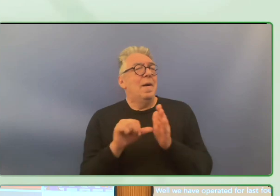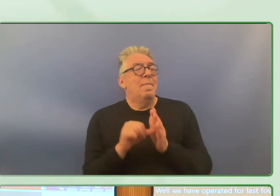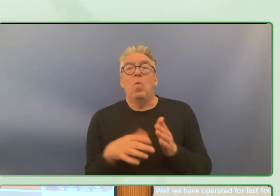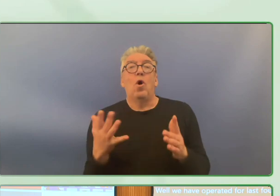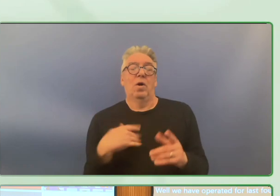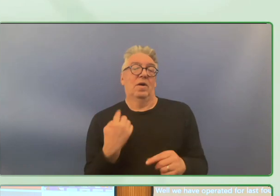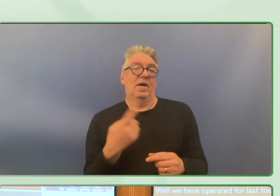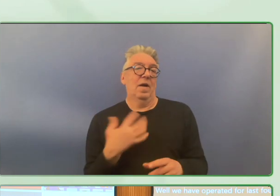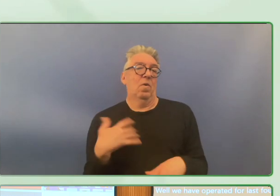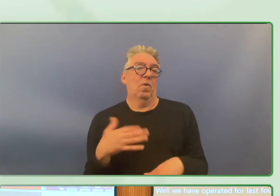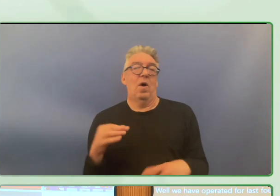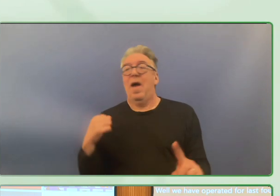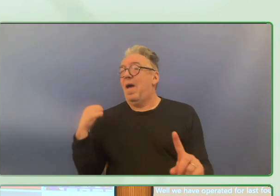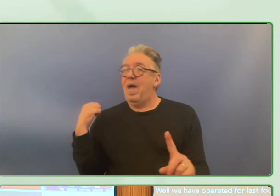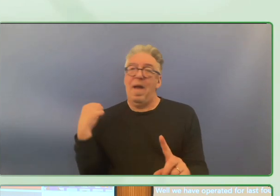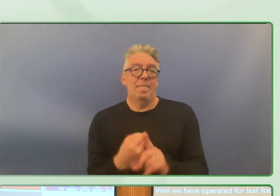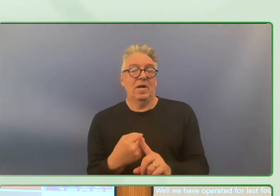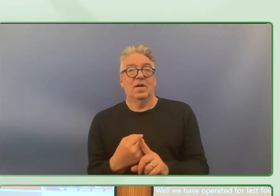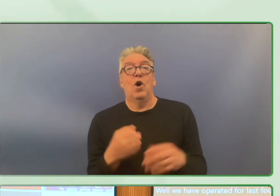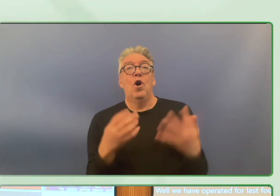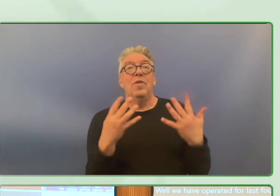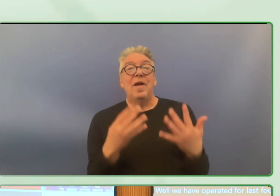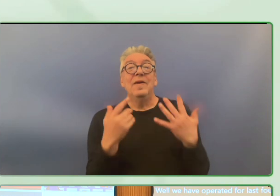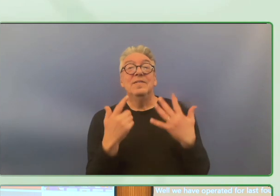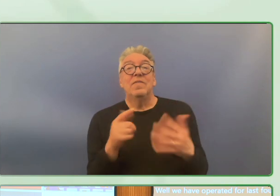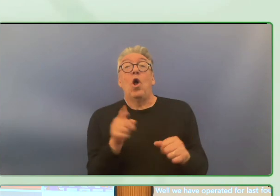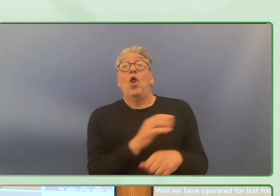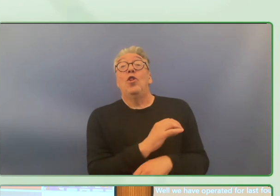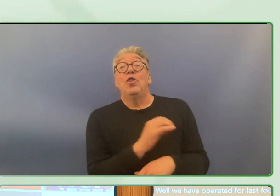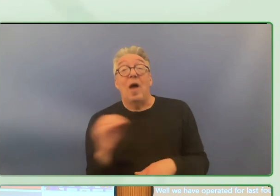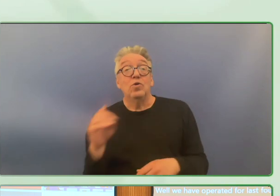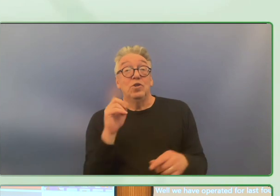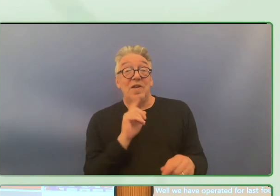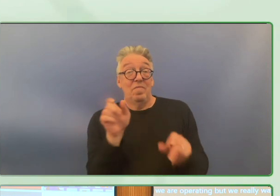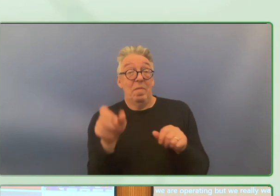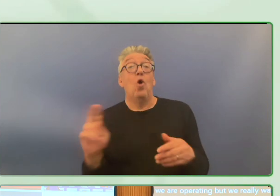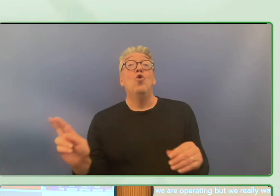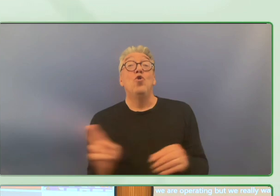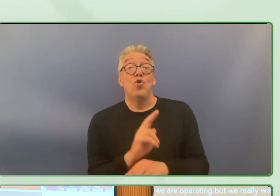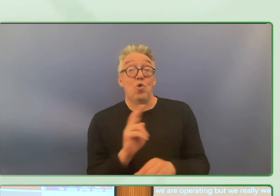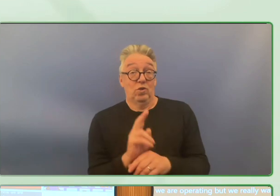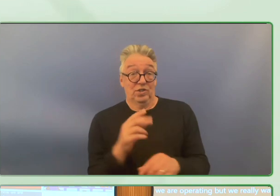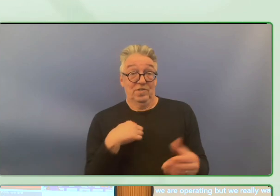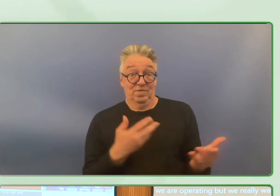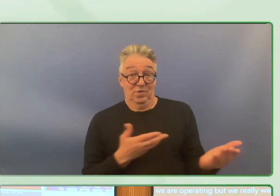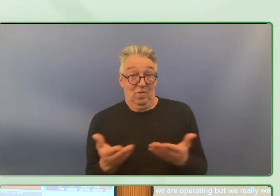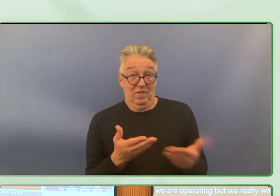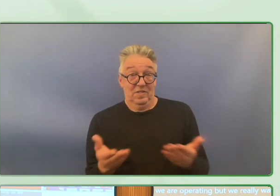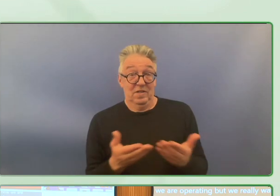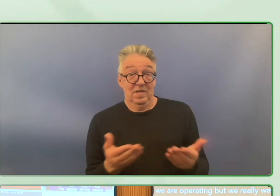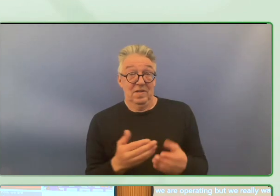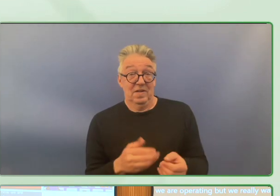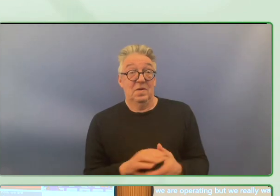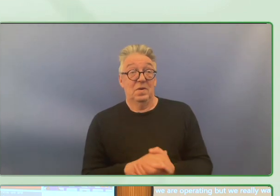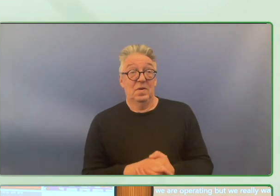the markets. More than 97,000 deaf users been using our services, and they are